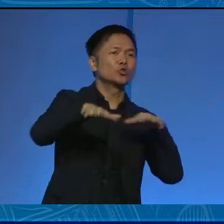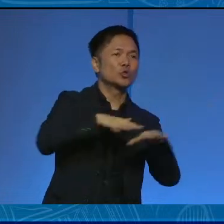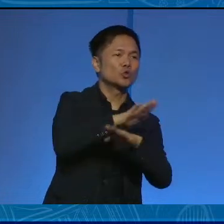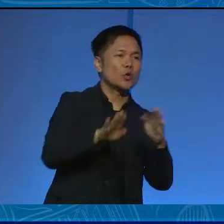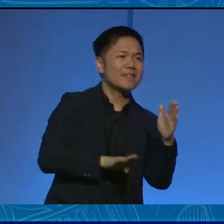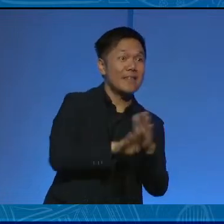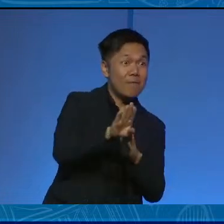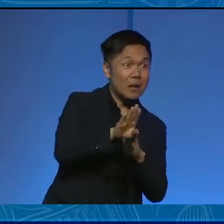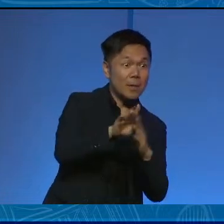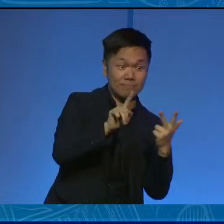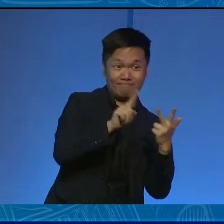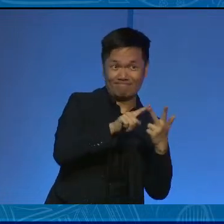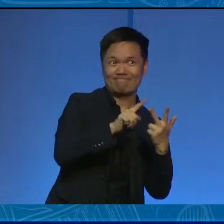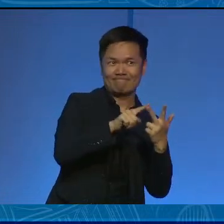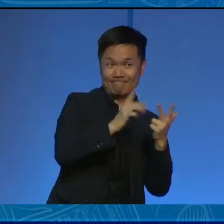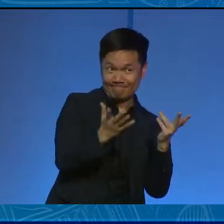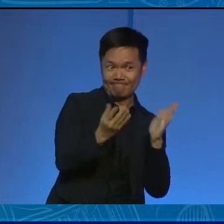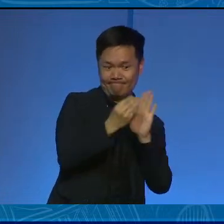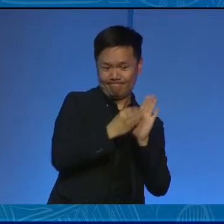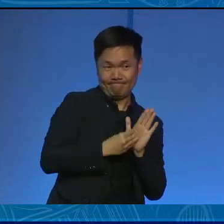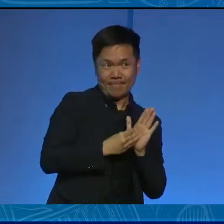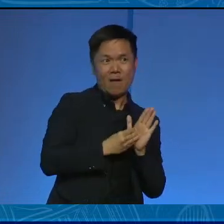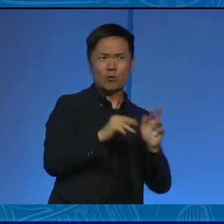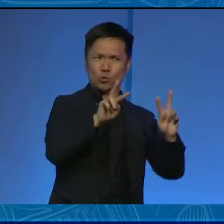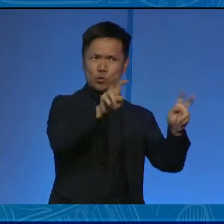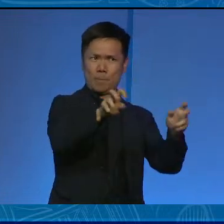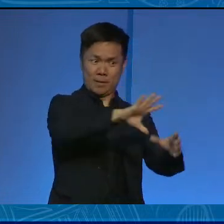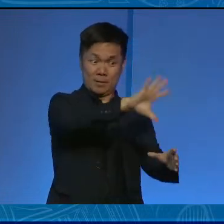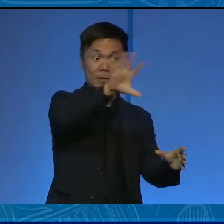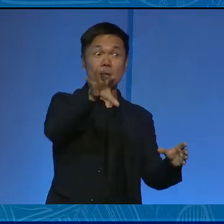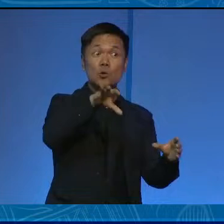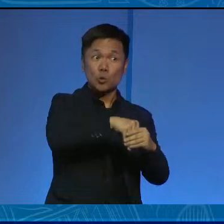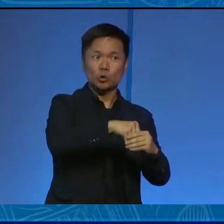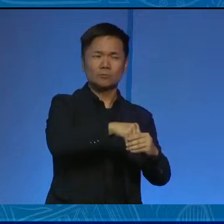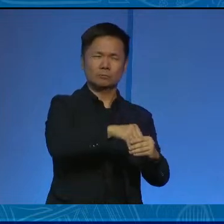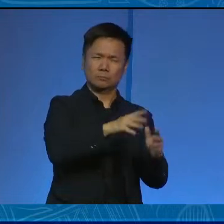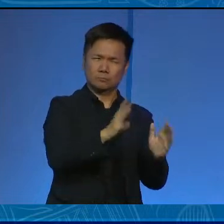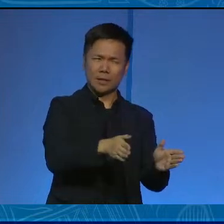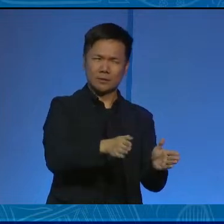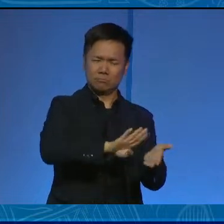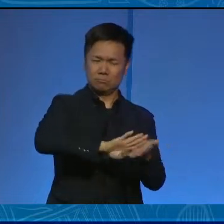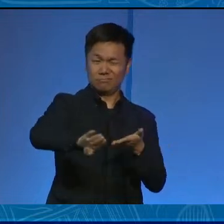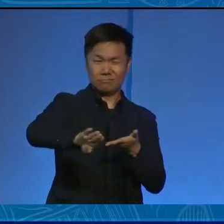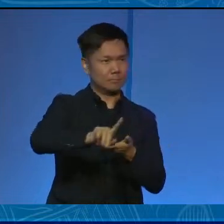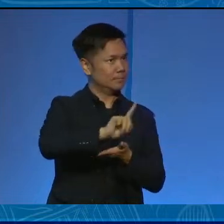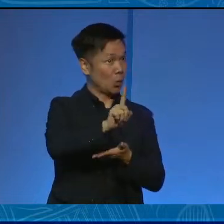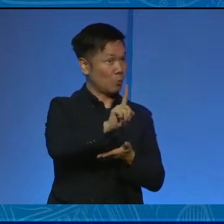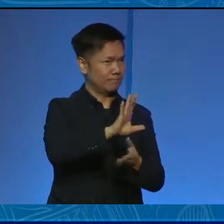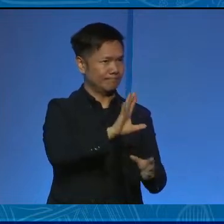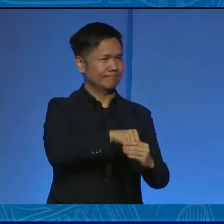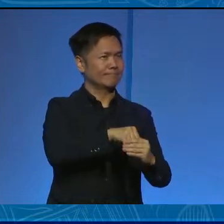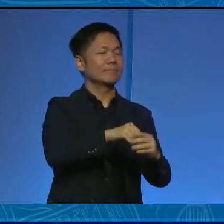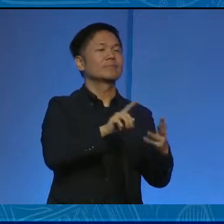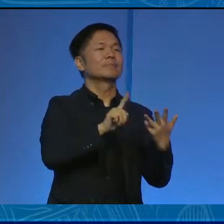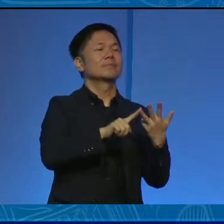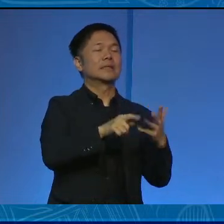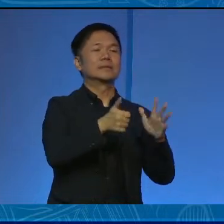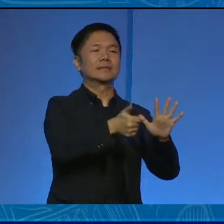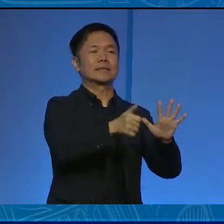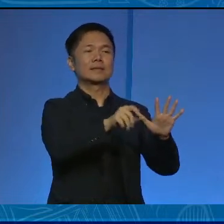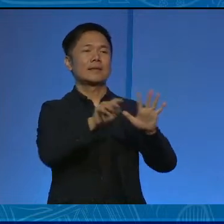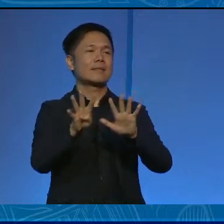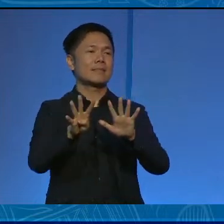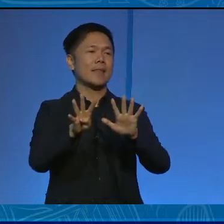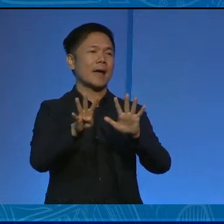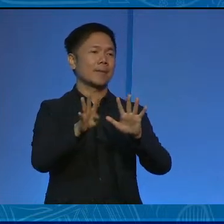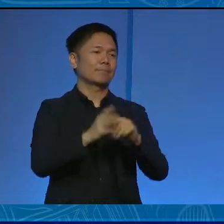there as well. Inclusion in the context of disaster risk reduction. And the 69th session of the Commission on